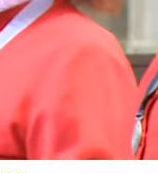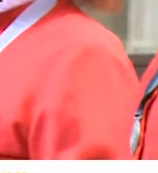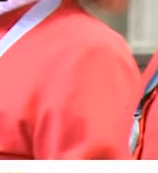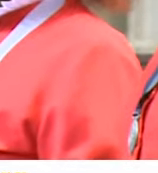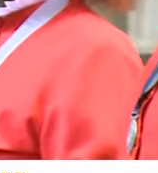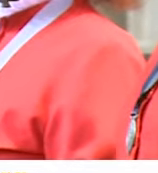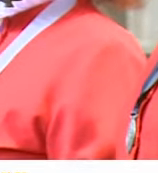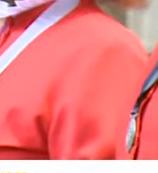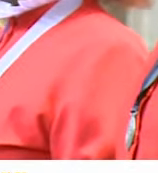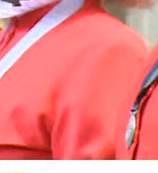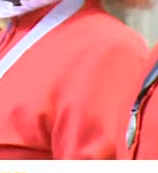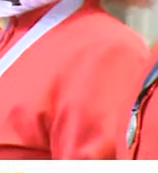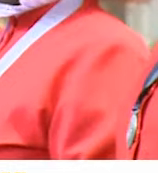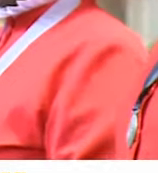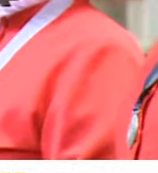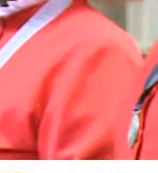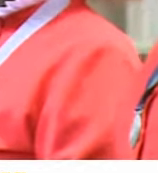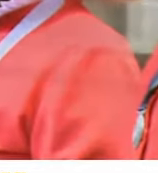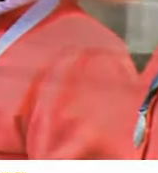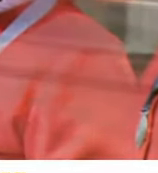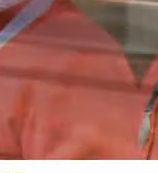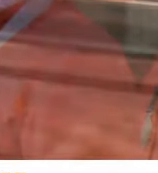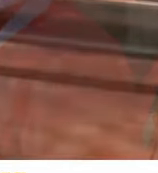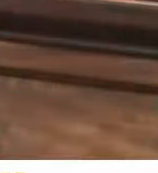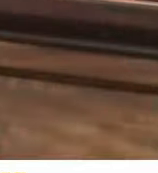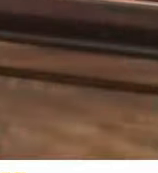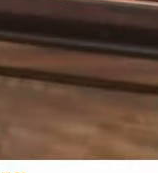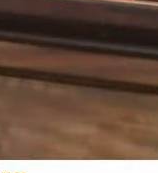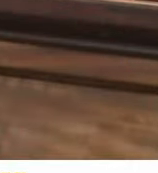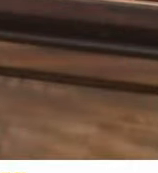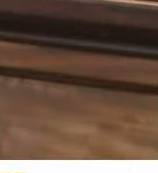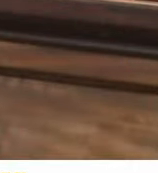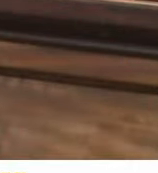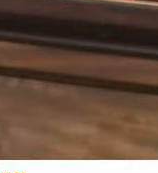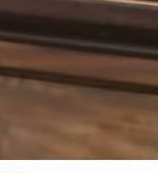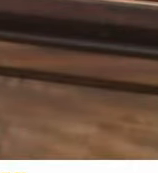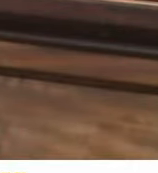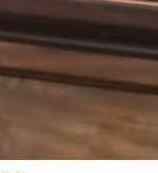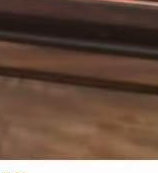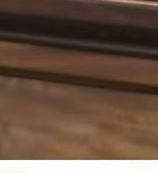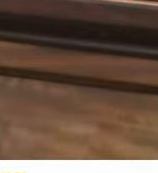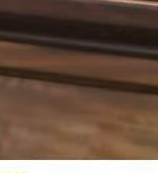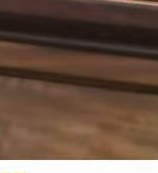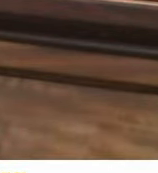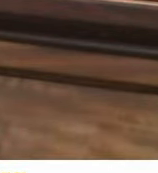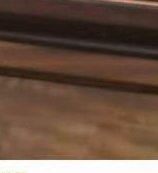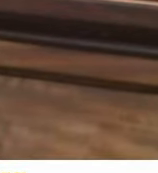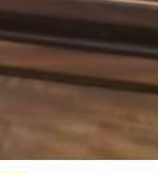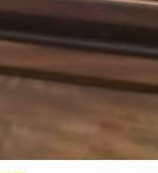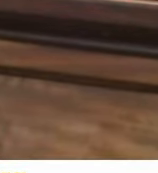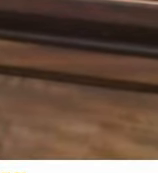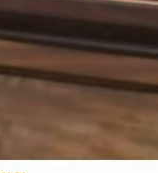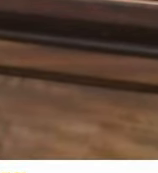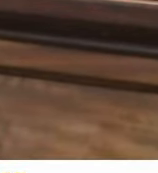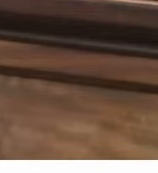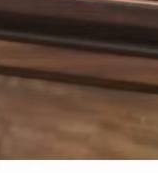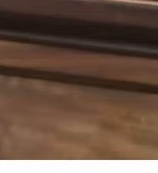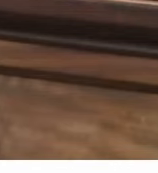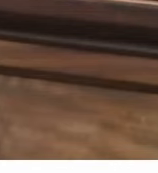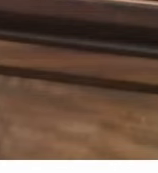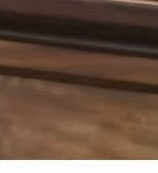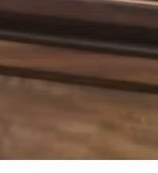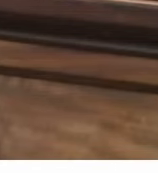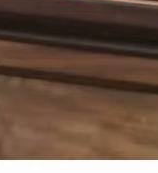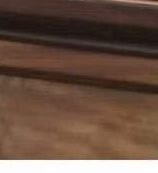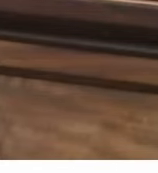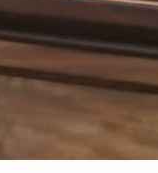Christ is risen. He is risen indeed. Hallelujah. He broke the chains of death and